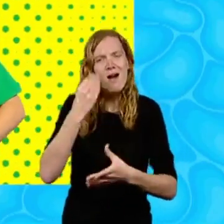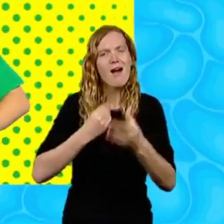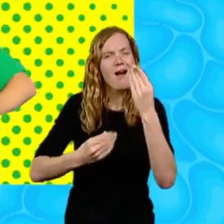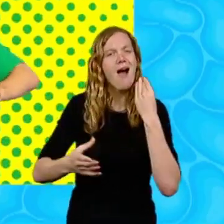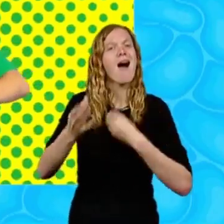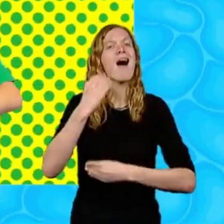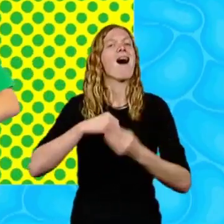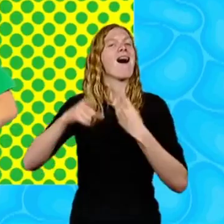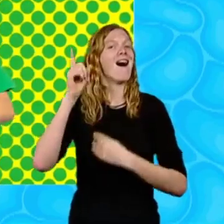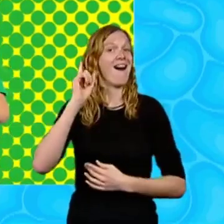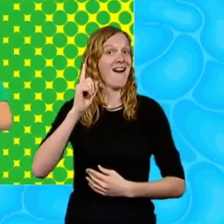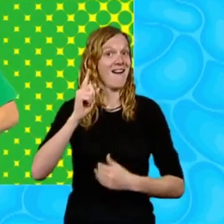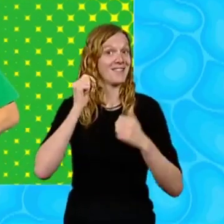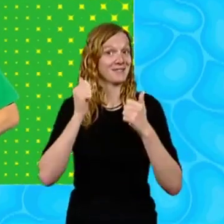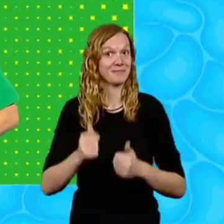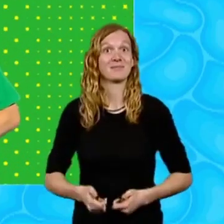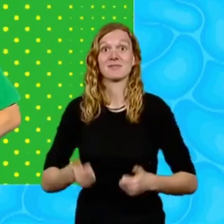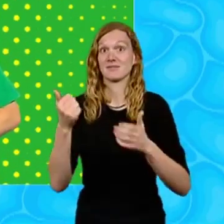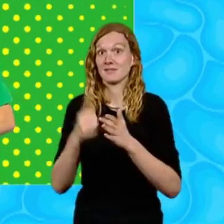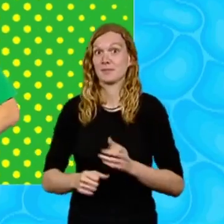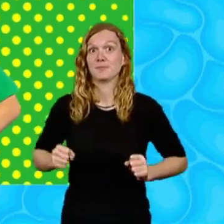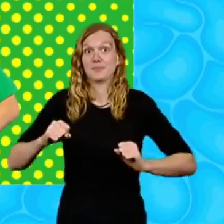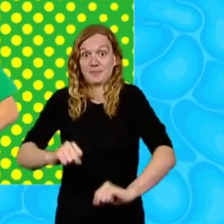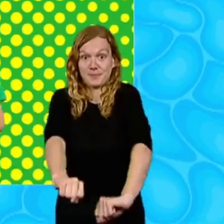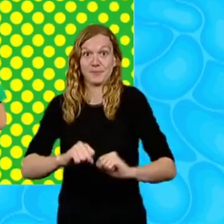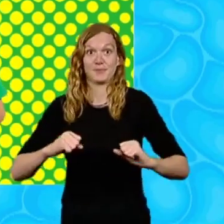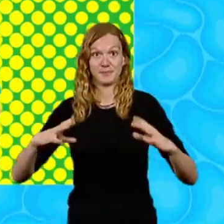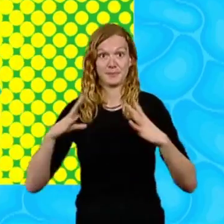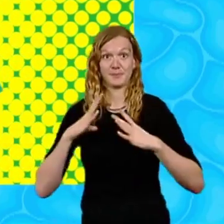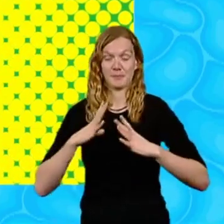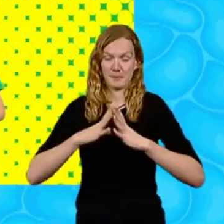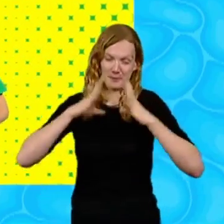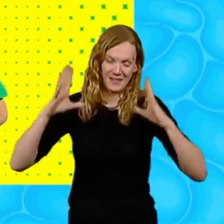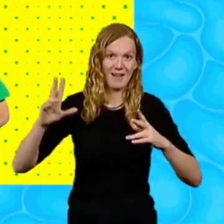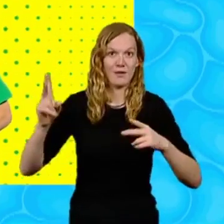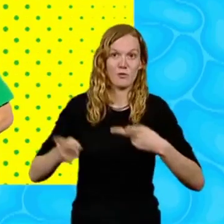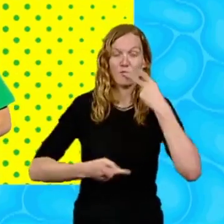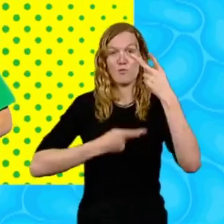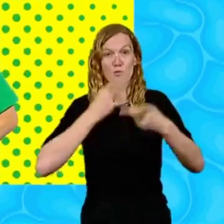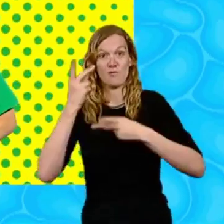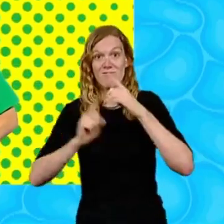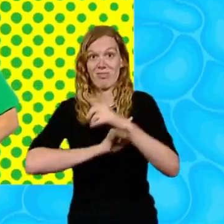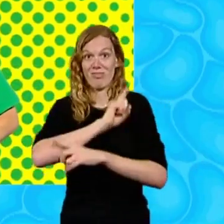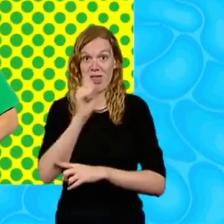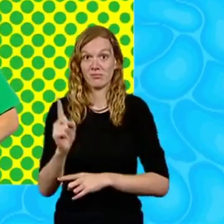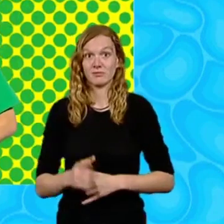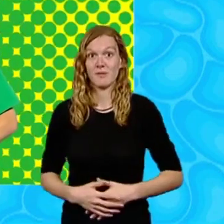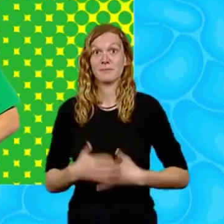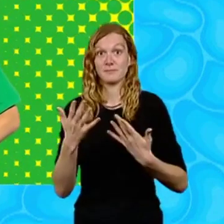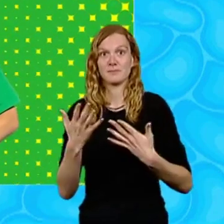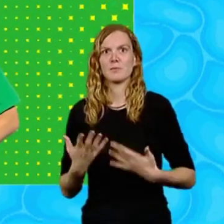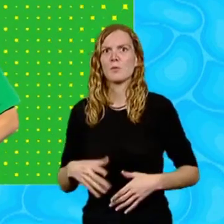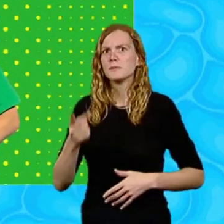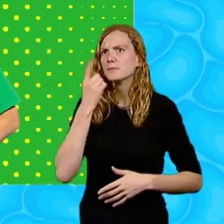now, though, let's rest our wings and gather our strength for the big video a bit later on while we check out some of the ways you like to dance. Do